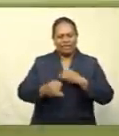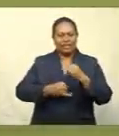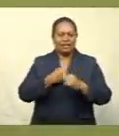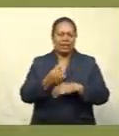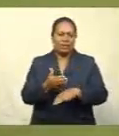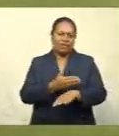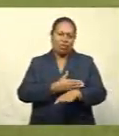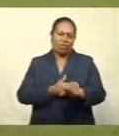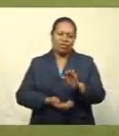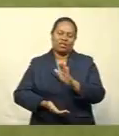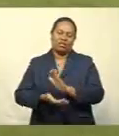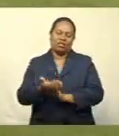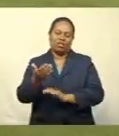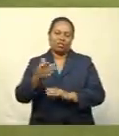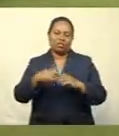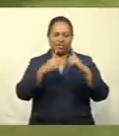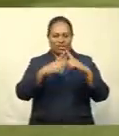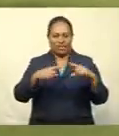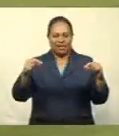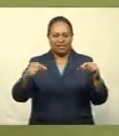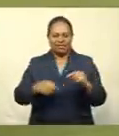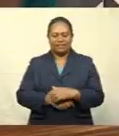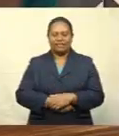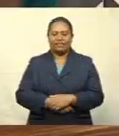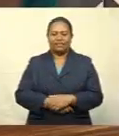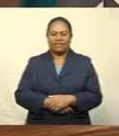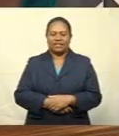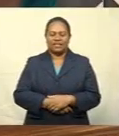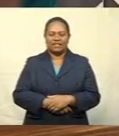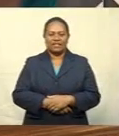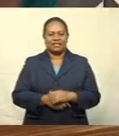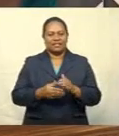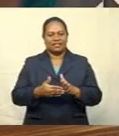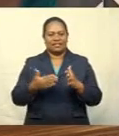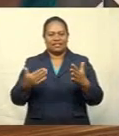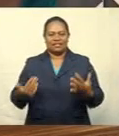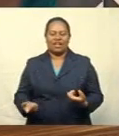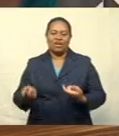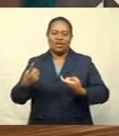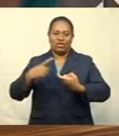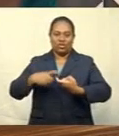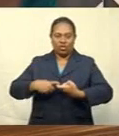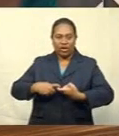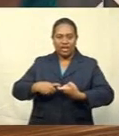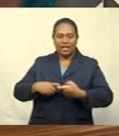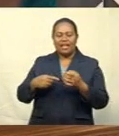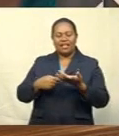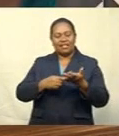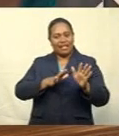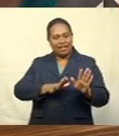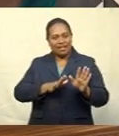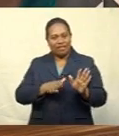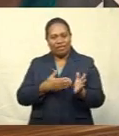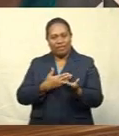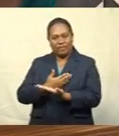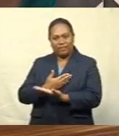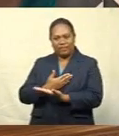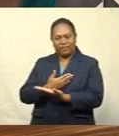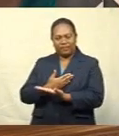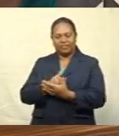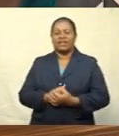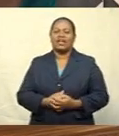Japan. Aquila Dama, FBC Sports. Joining the Taveuni rugby side last year has been a blessing for